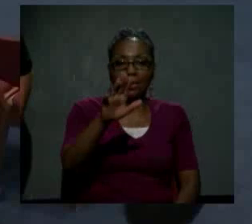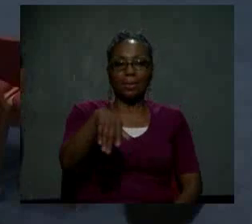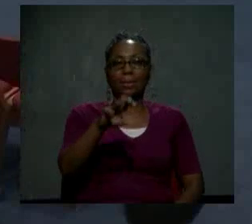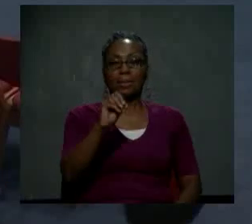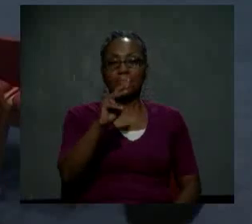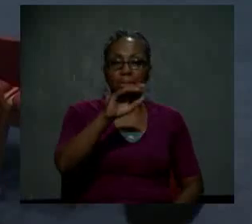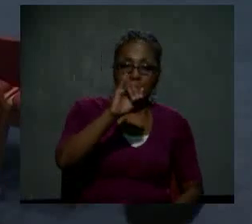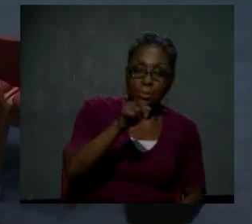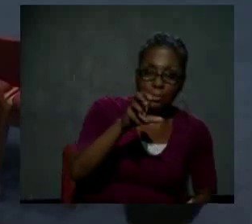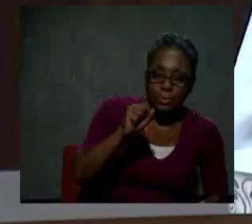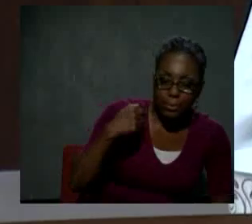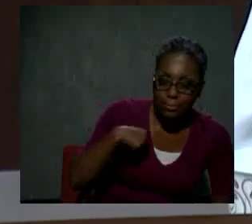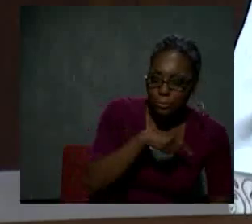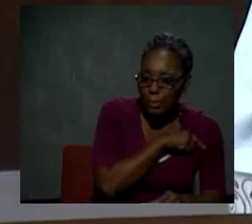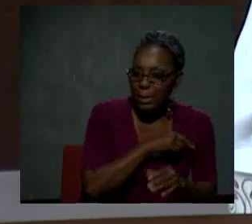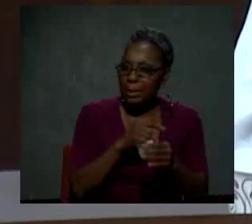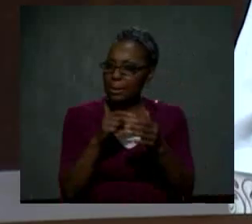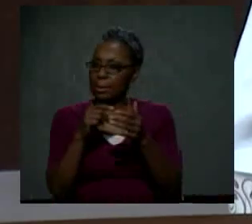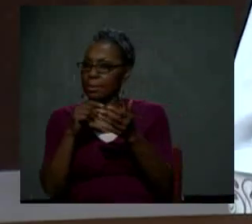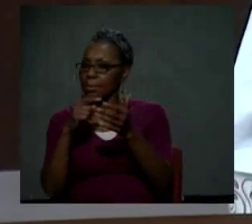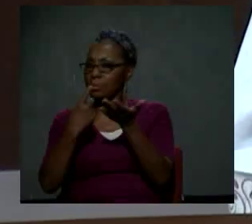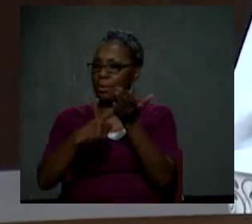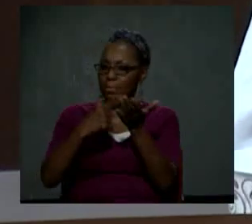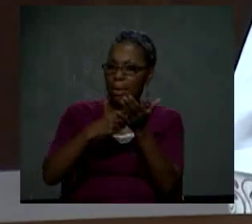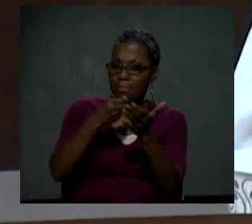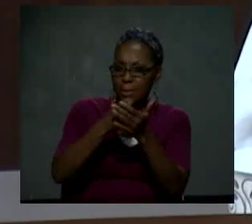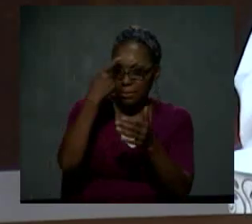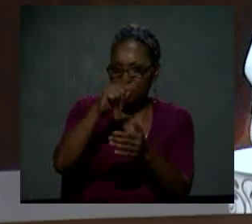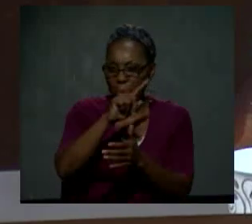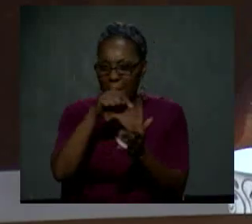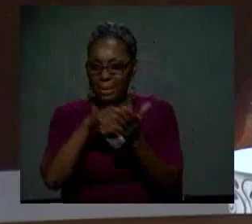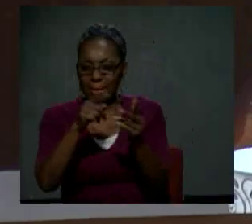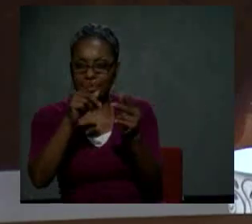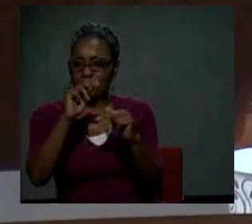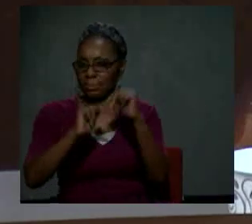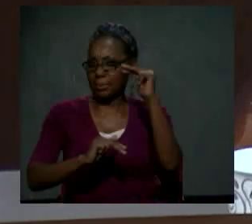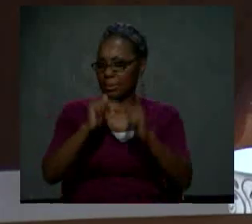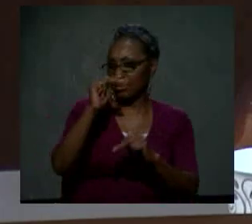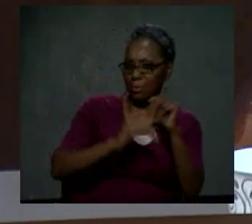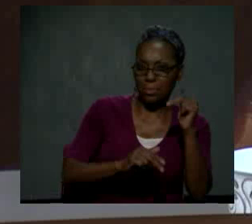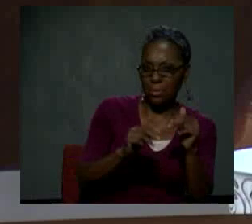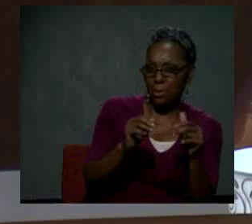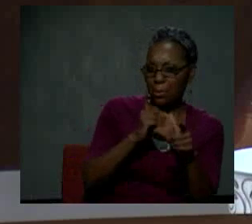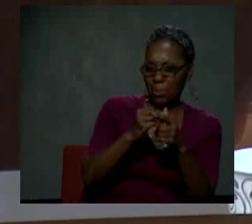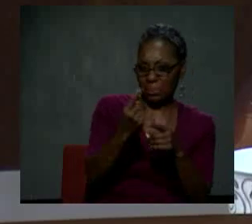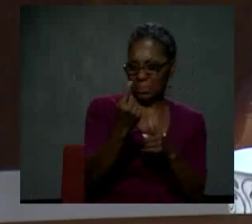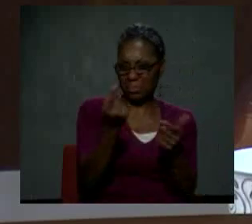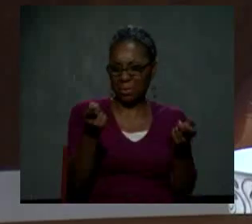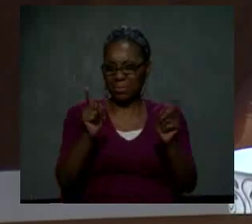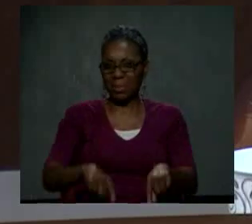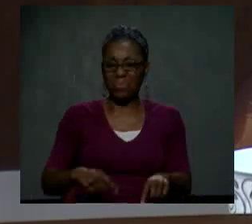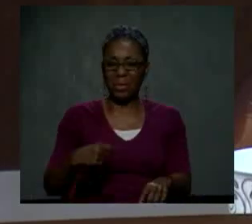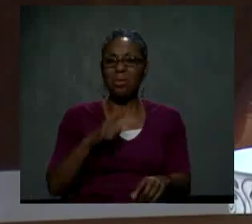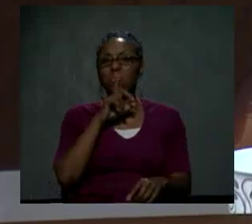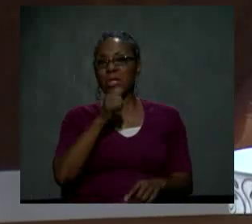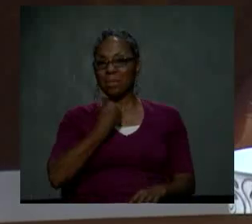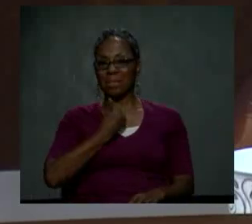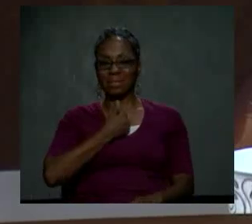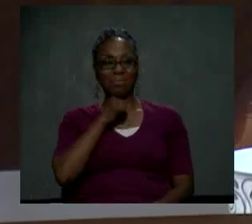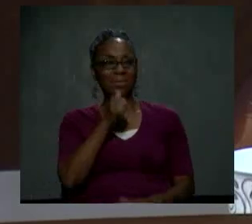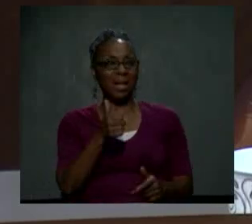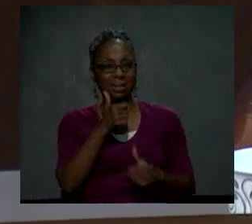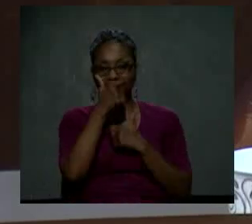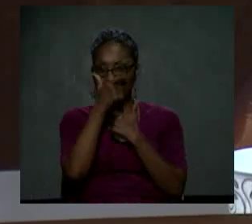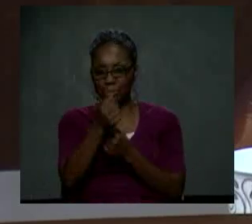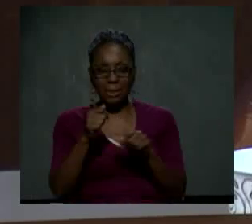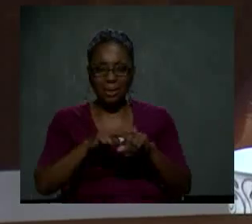about money for this center already? Has anything been done? I'm not interested in that is where